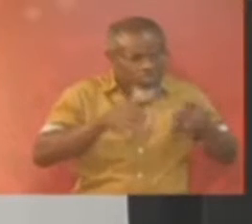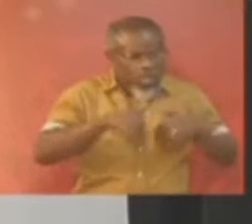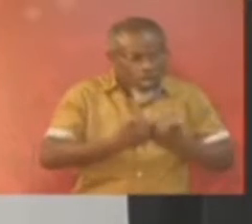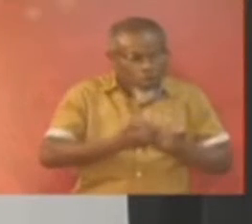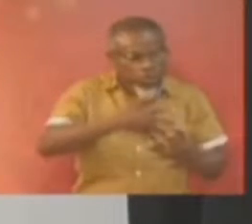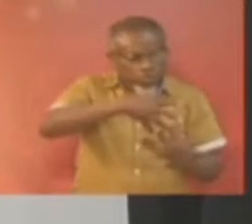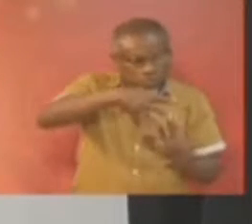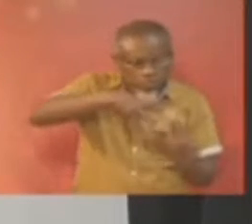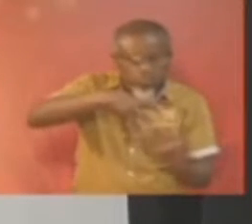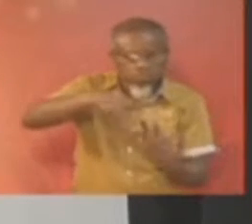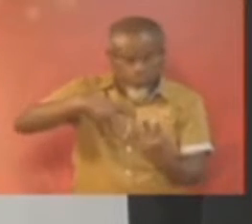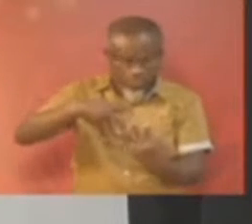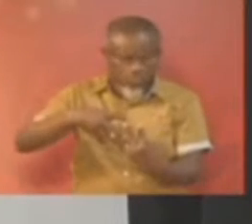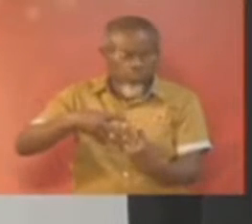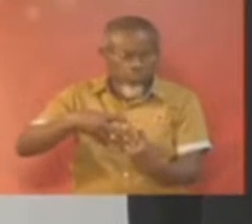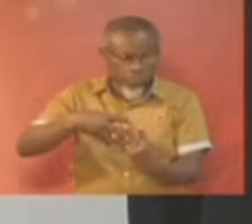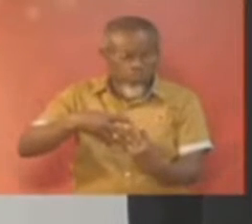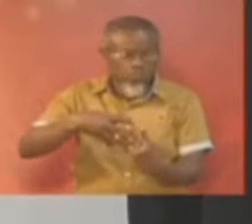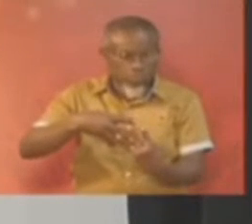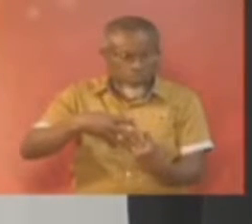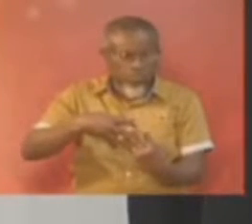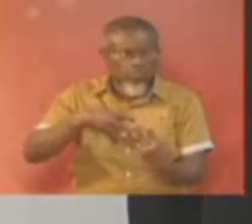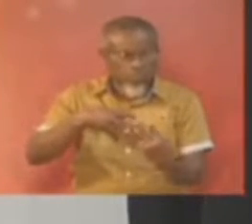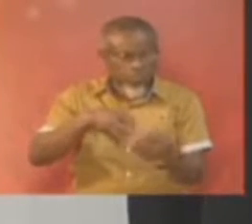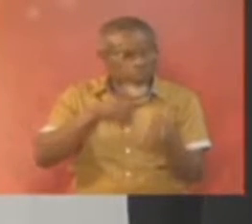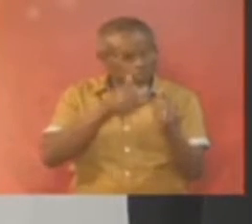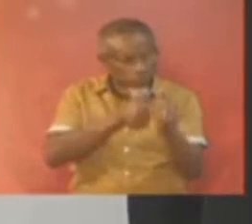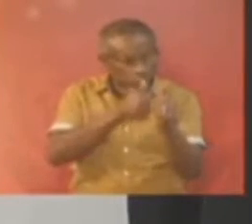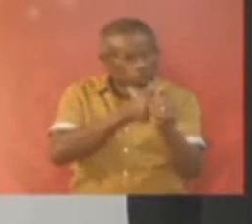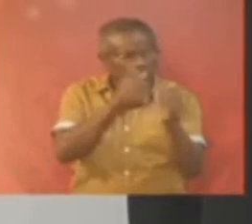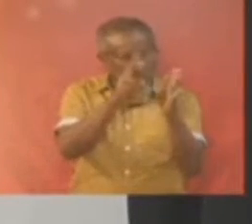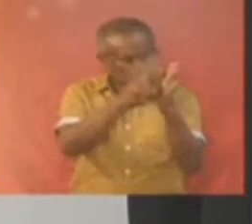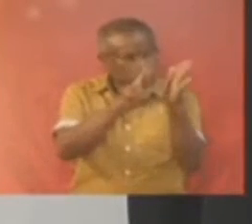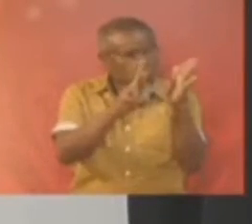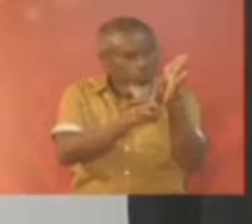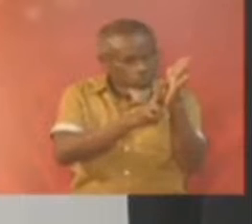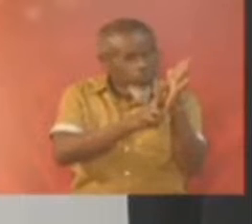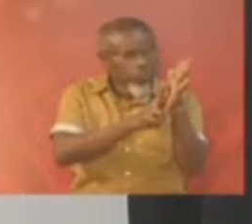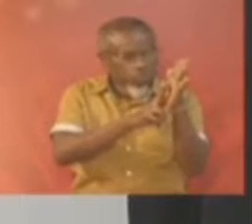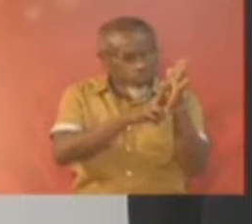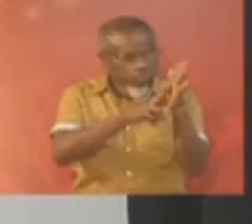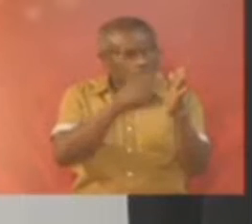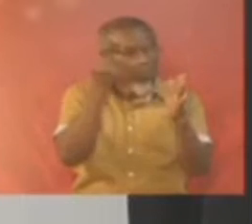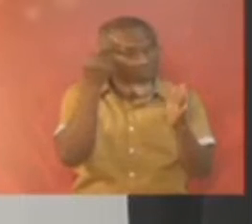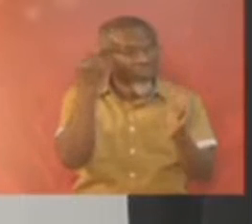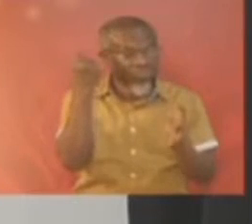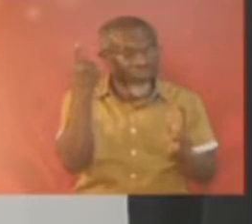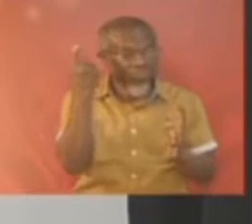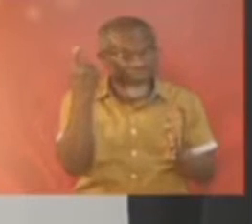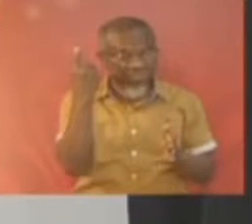that by approaching our public health adherence in the appropriate manner.